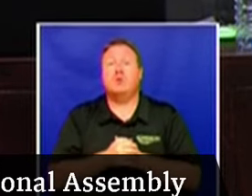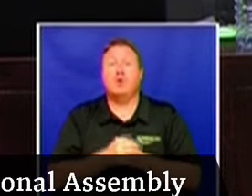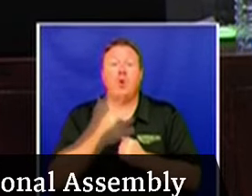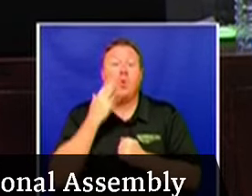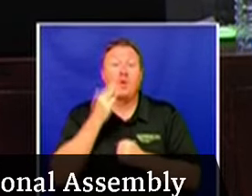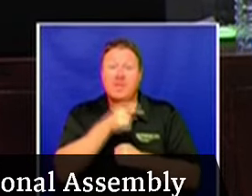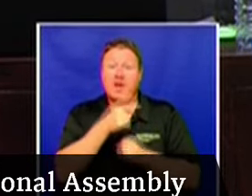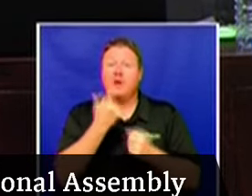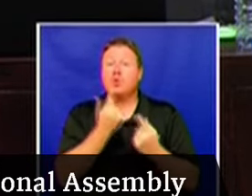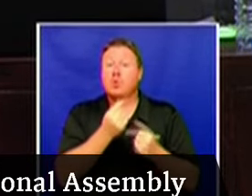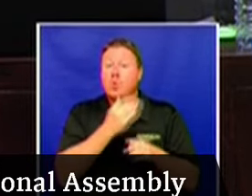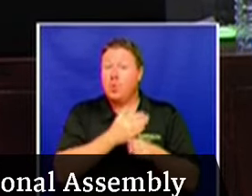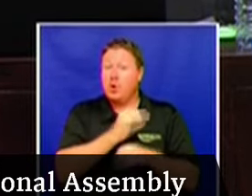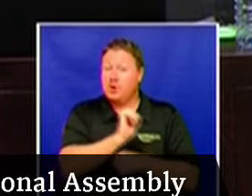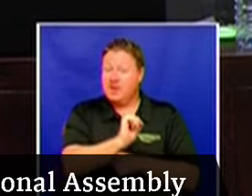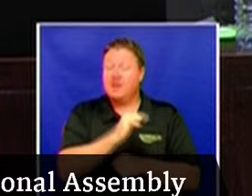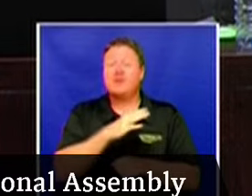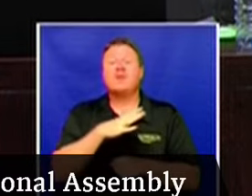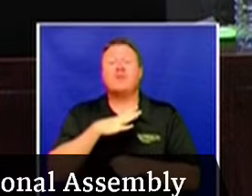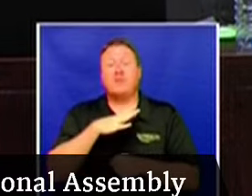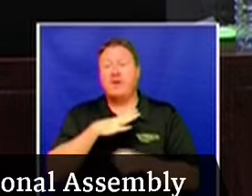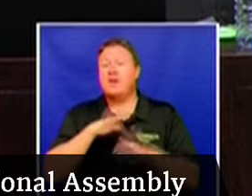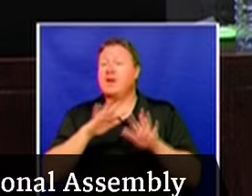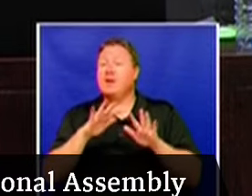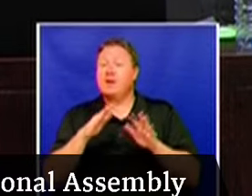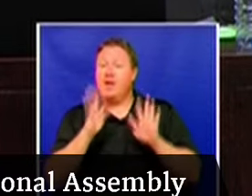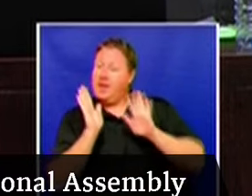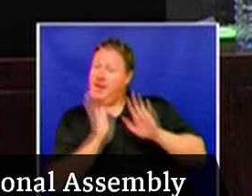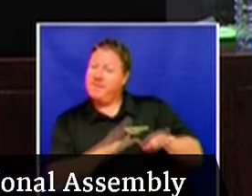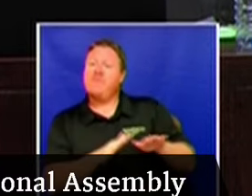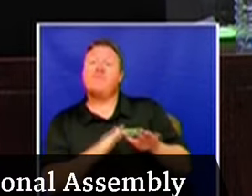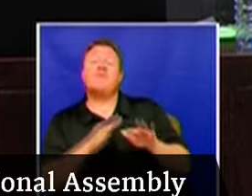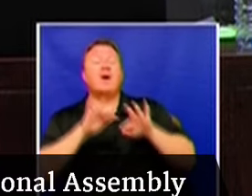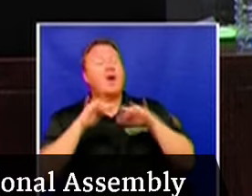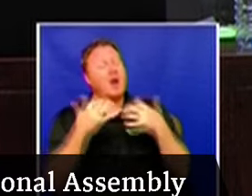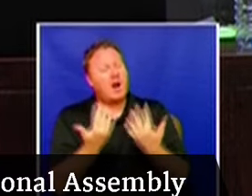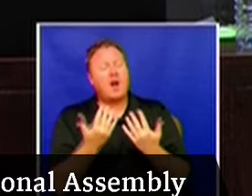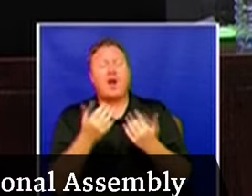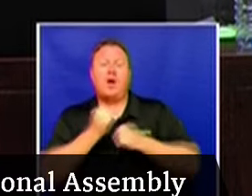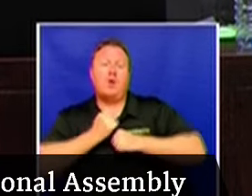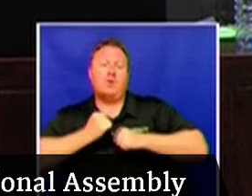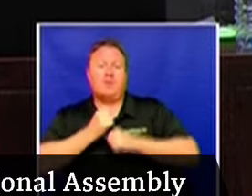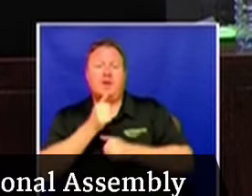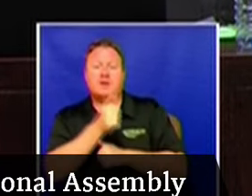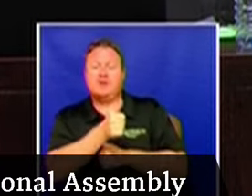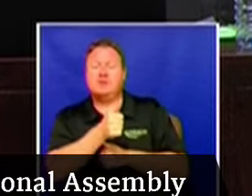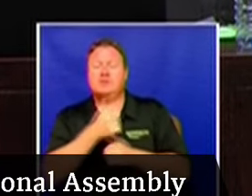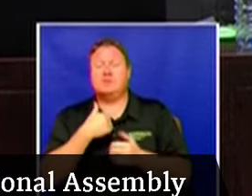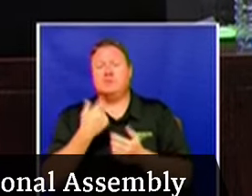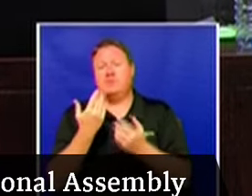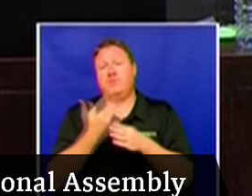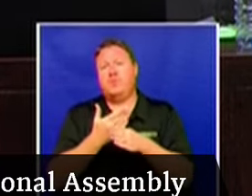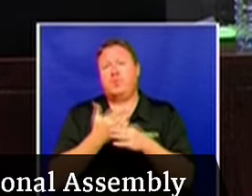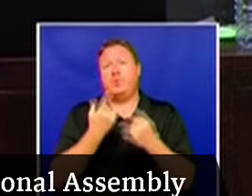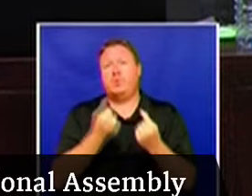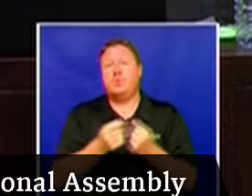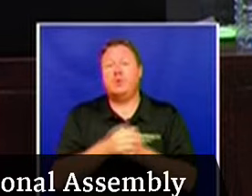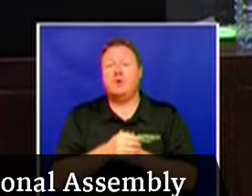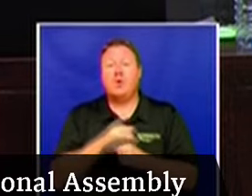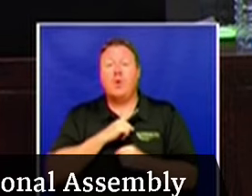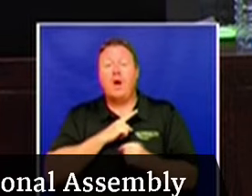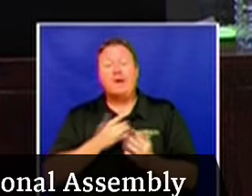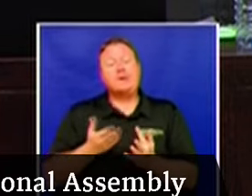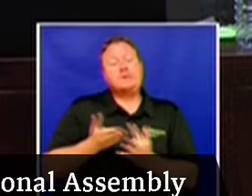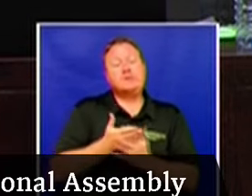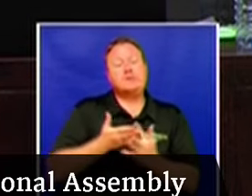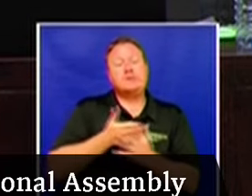should allow them the space and the ability to do the work that they should. Because if we don't, then